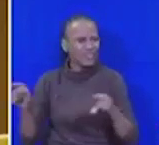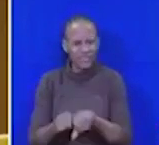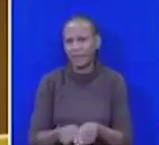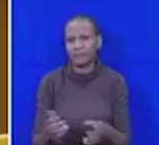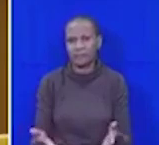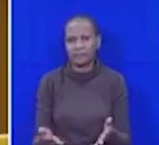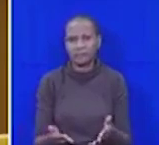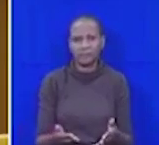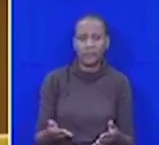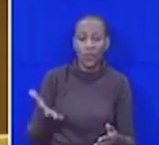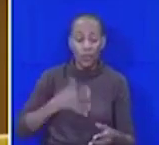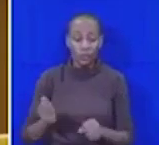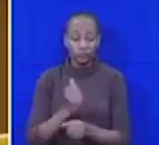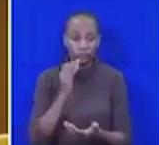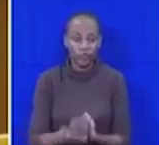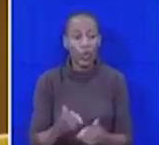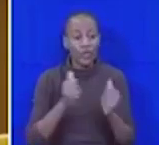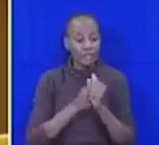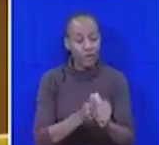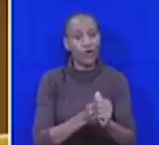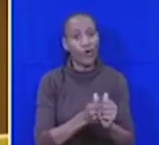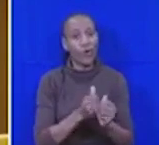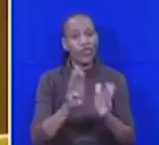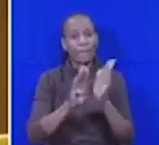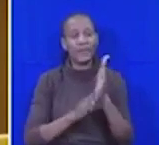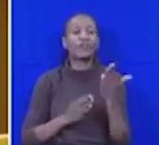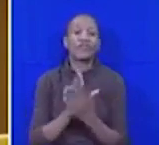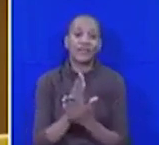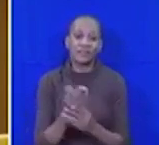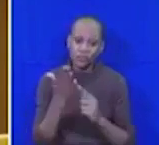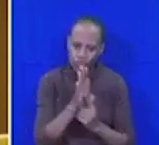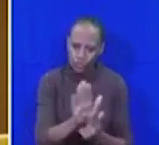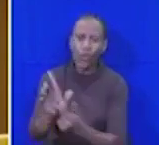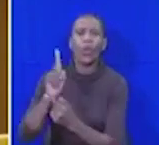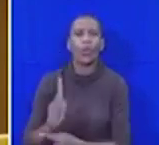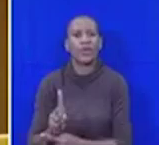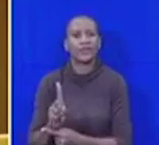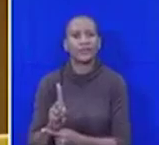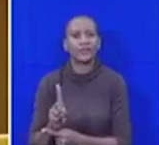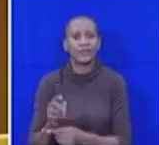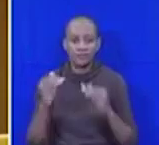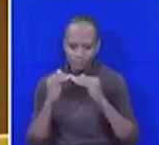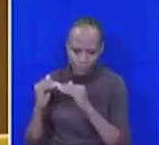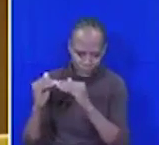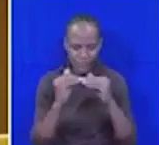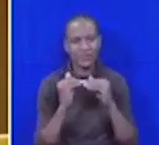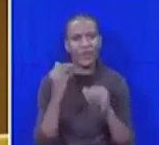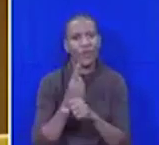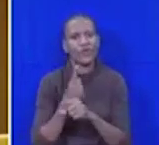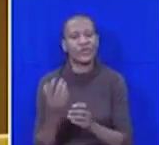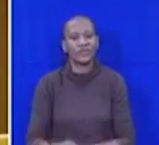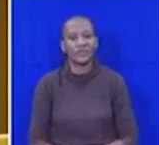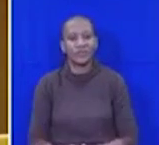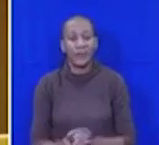of the country, in the form of the Bill of Rights, shows consistency in the vision of the ANC-led government. Many